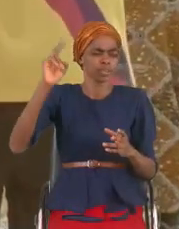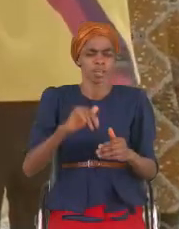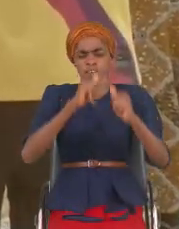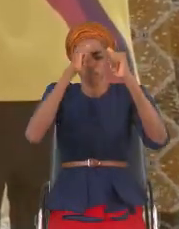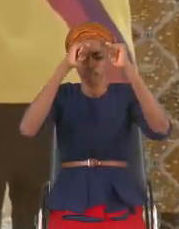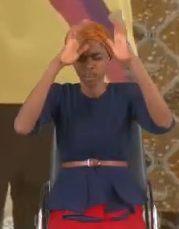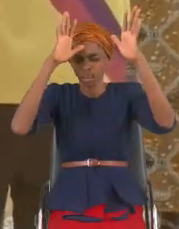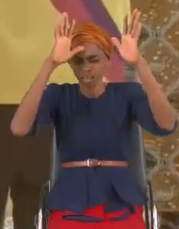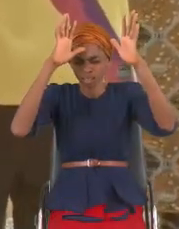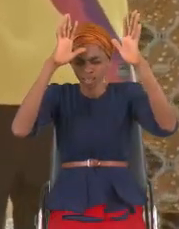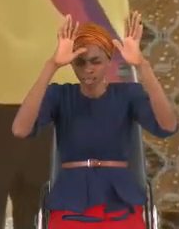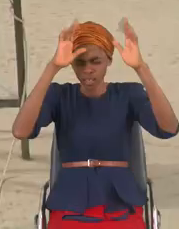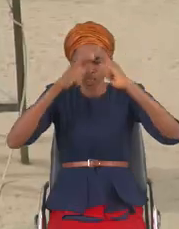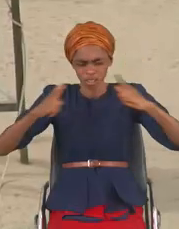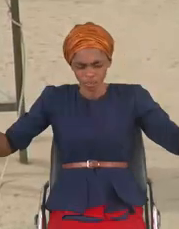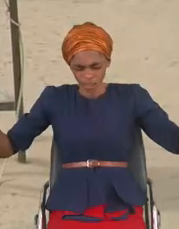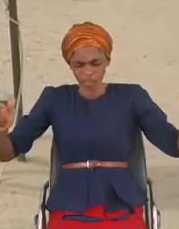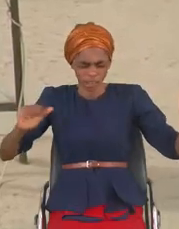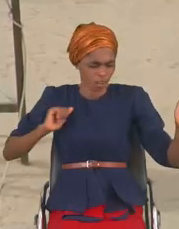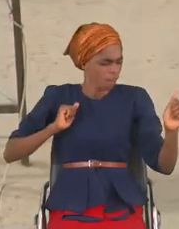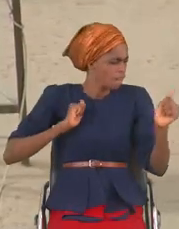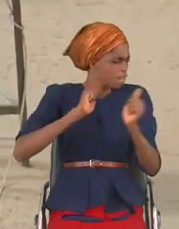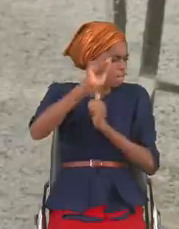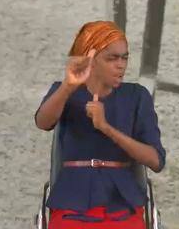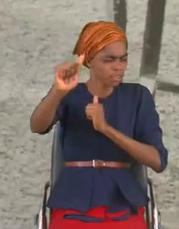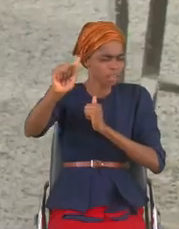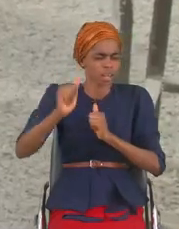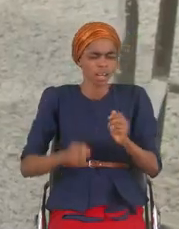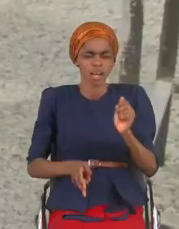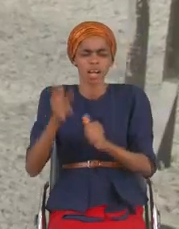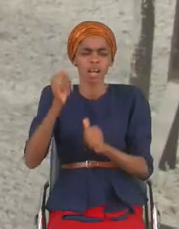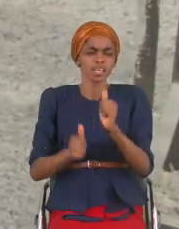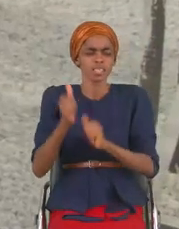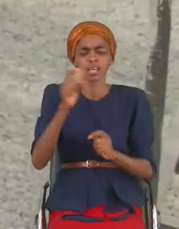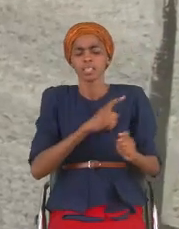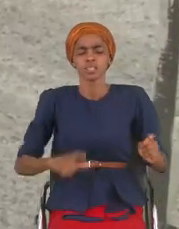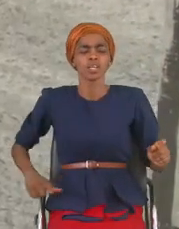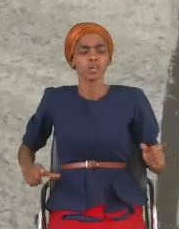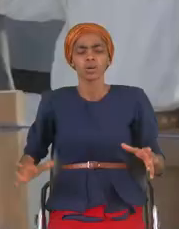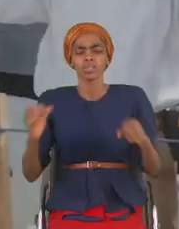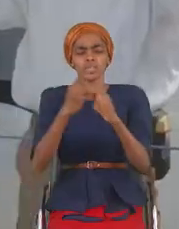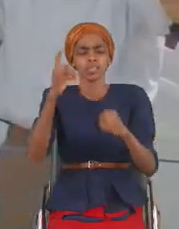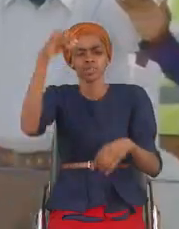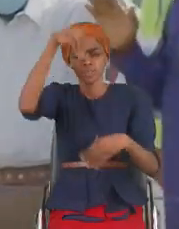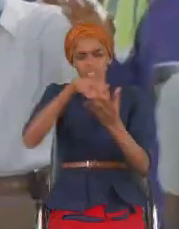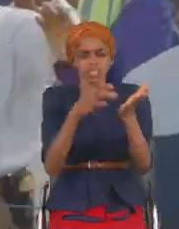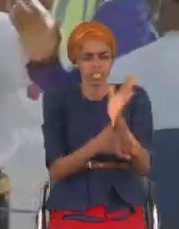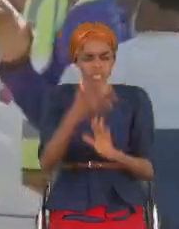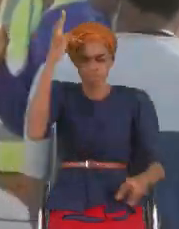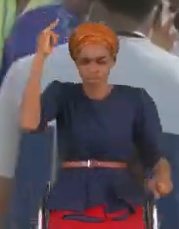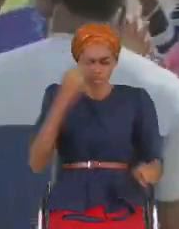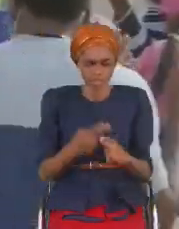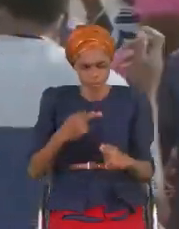Father, greater, higher. The Lord take you in Jesus'